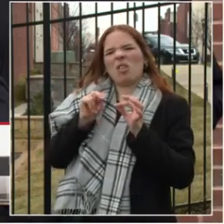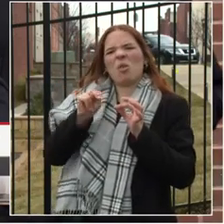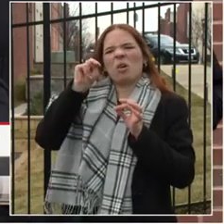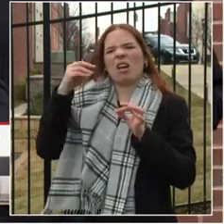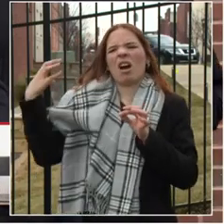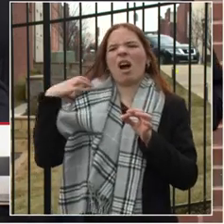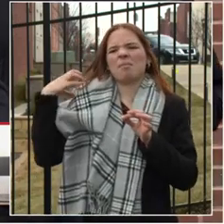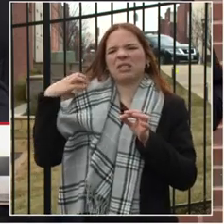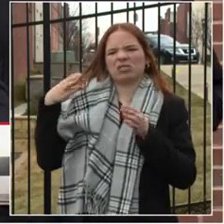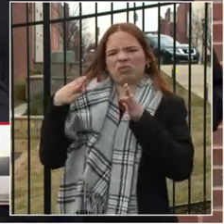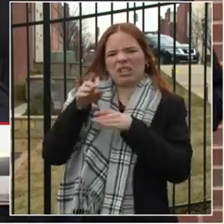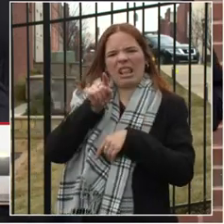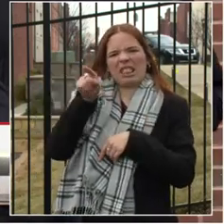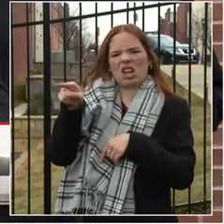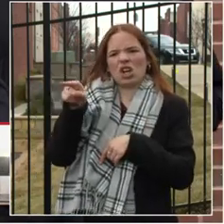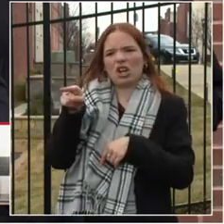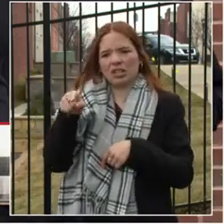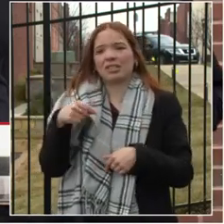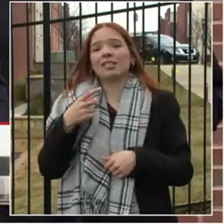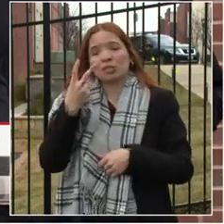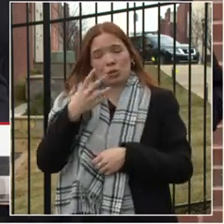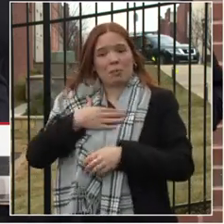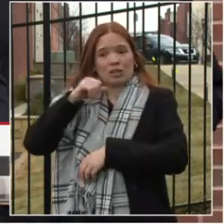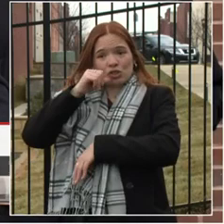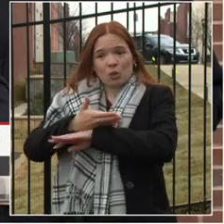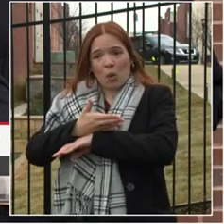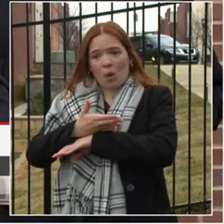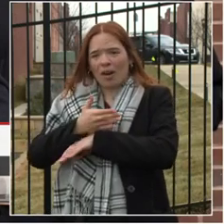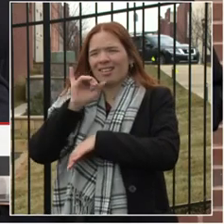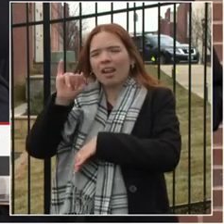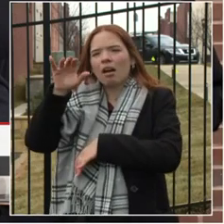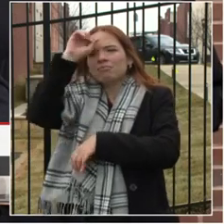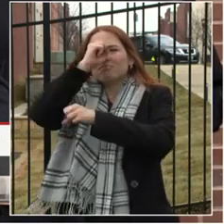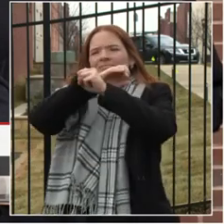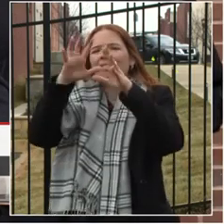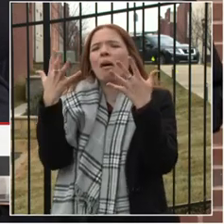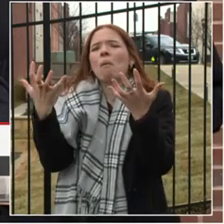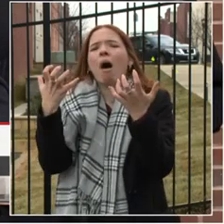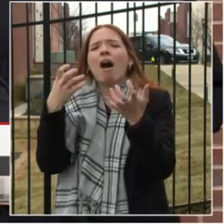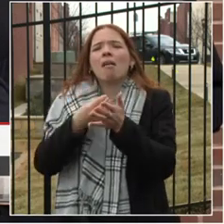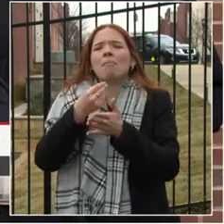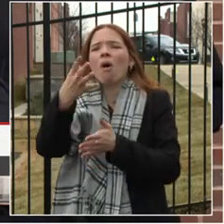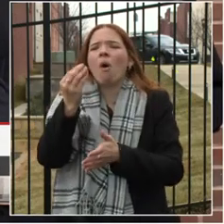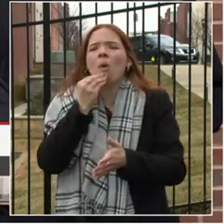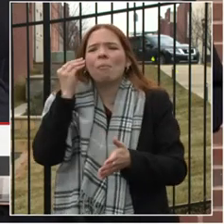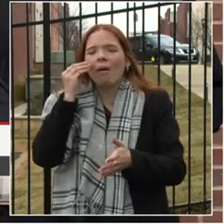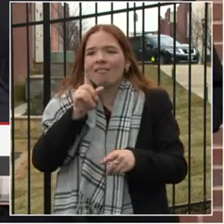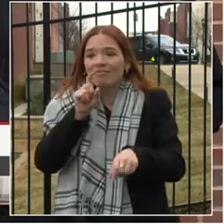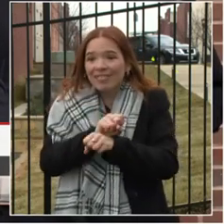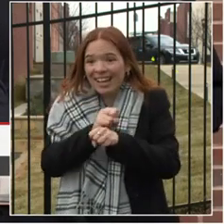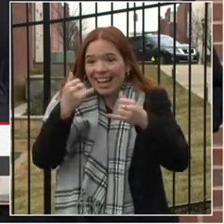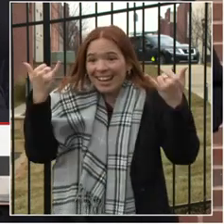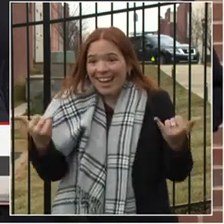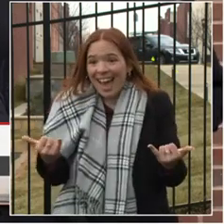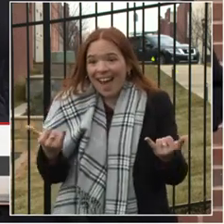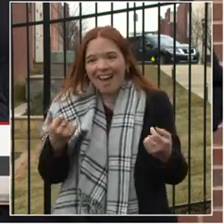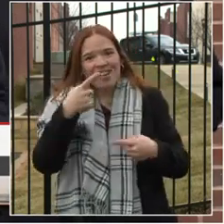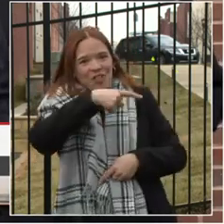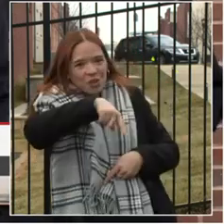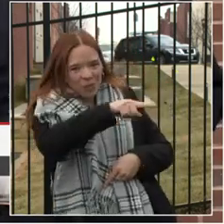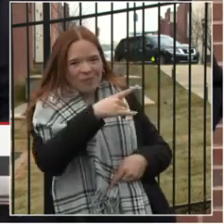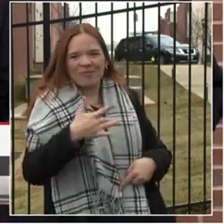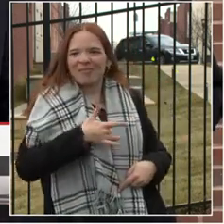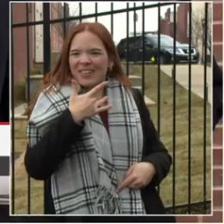it was a dream for us to buy our home. And I'm excited because there are going to be so many others, perhaps, who achieve their